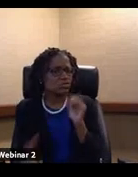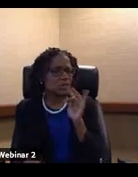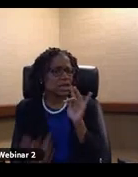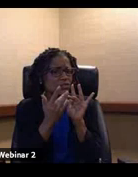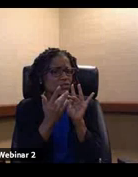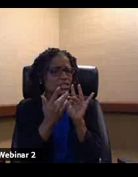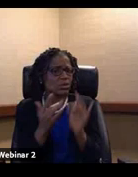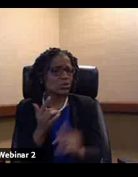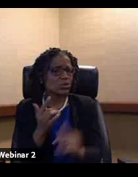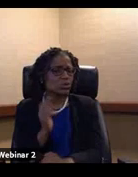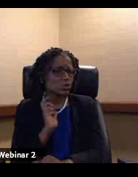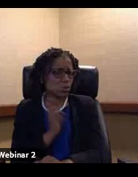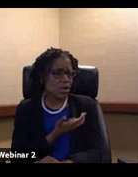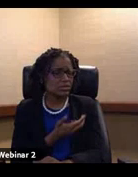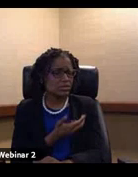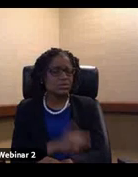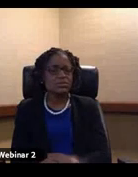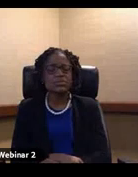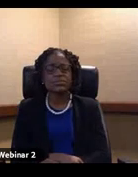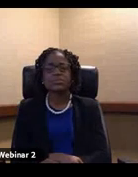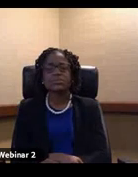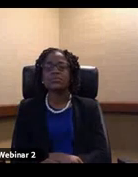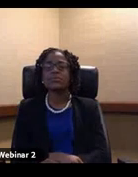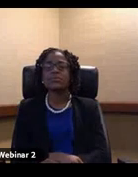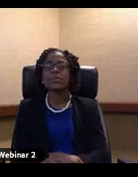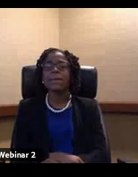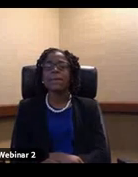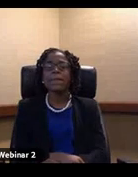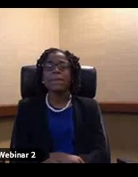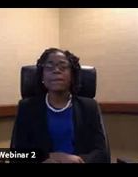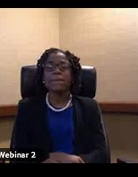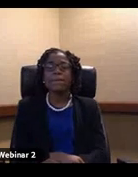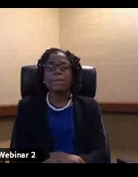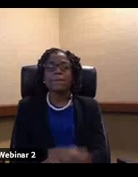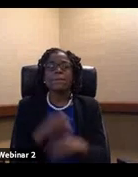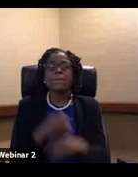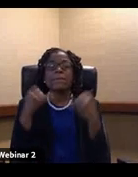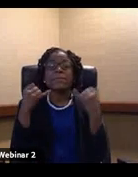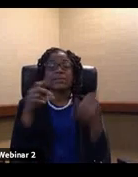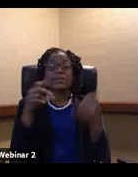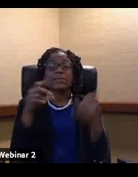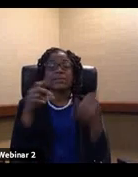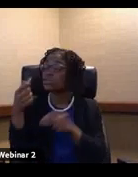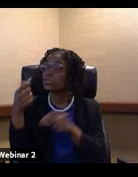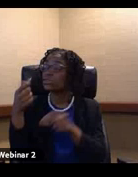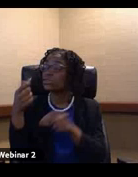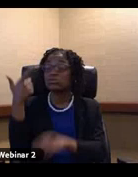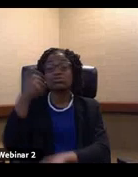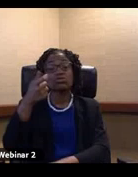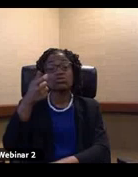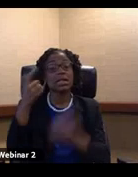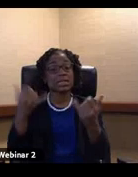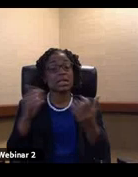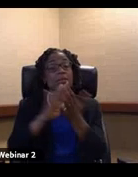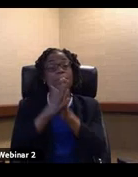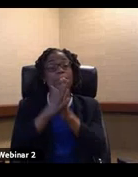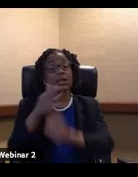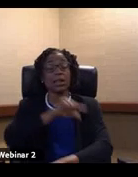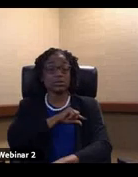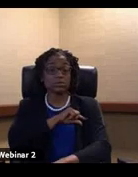I got another question about former disability grantees, which now makes them eligible to apply under here. Those